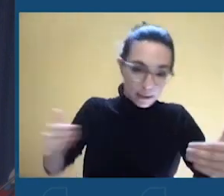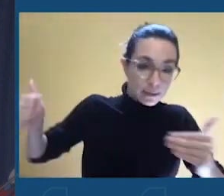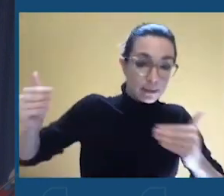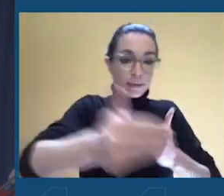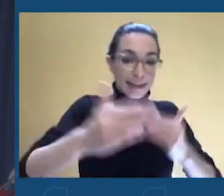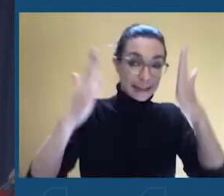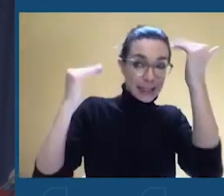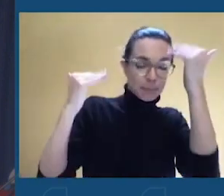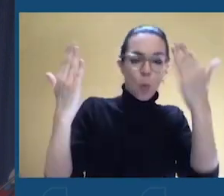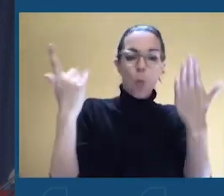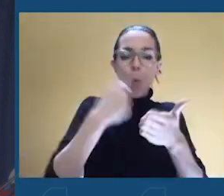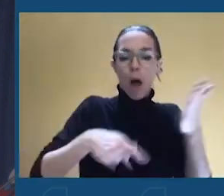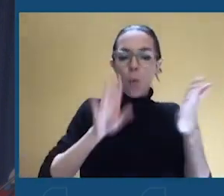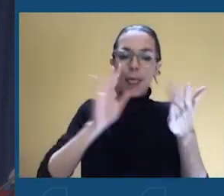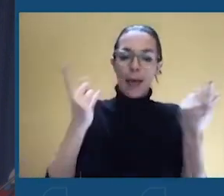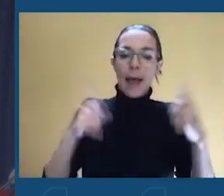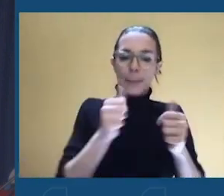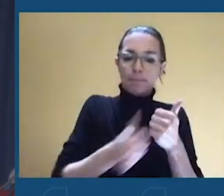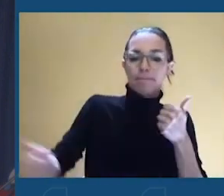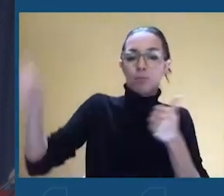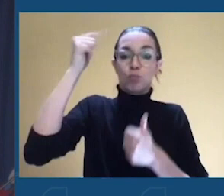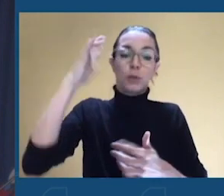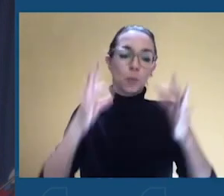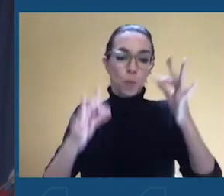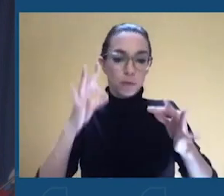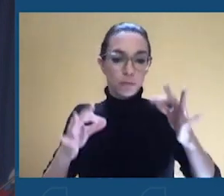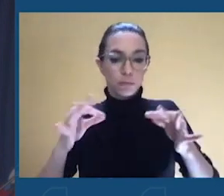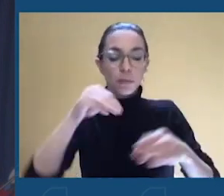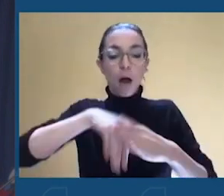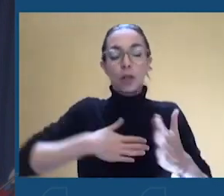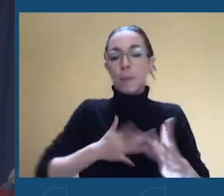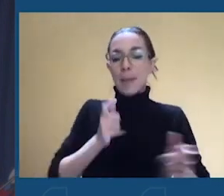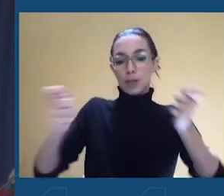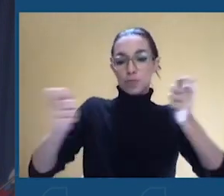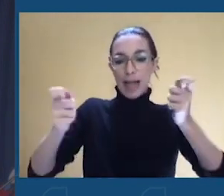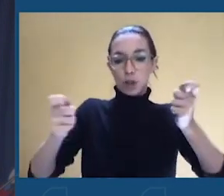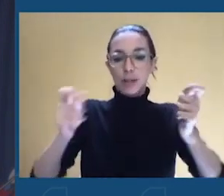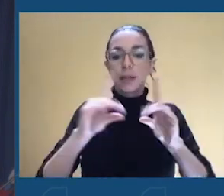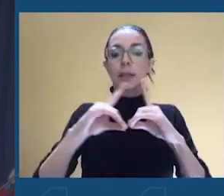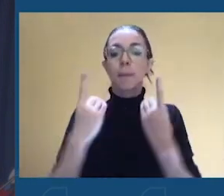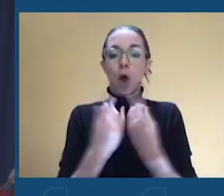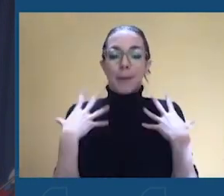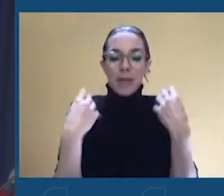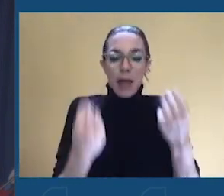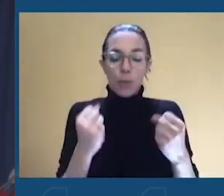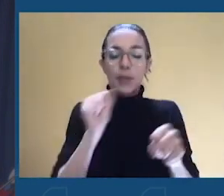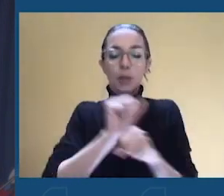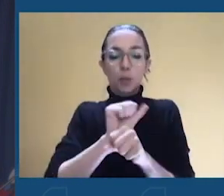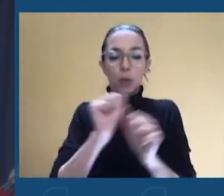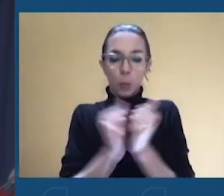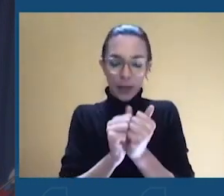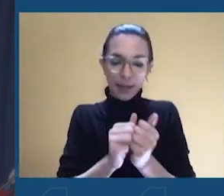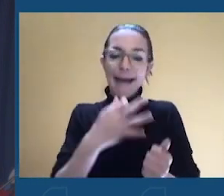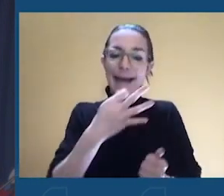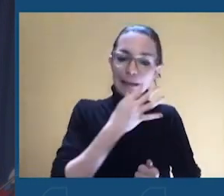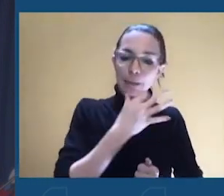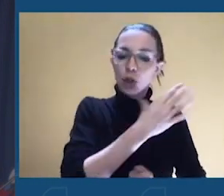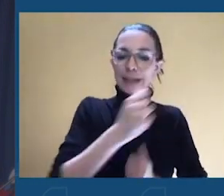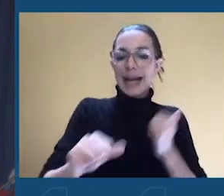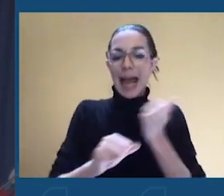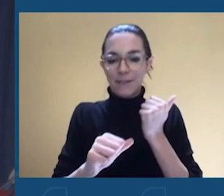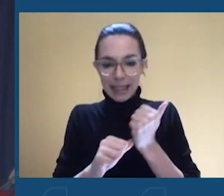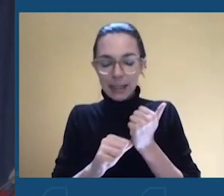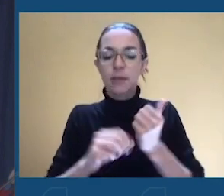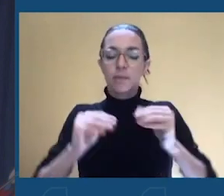Supreme Court. Under my direction, the Department of Health is working closely with experts and advocates to issue regulations